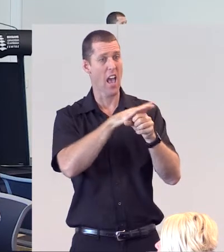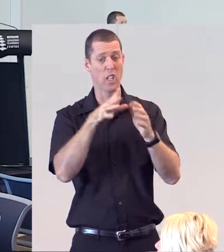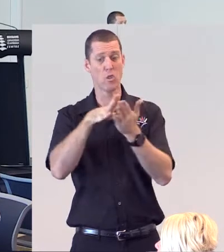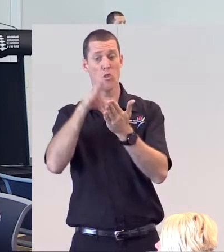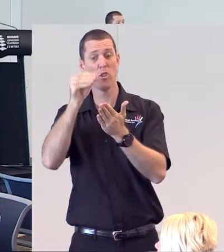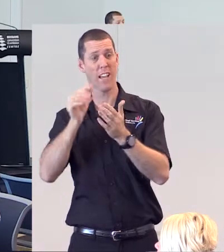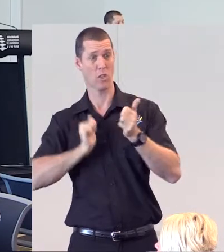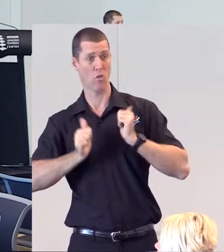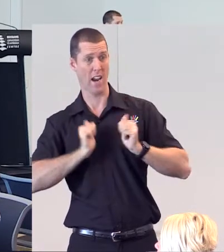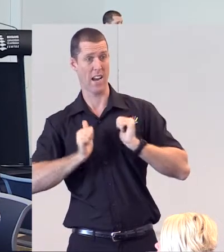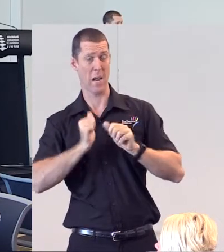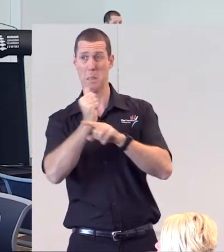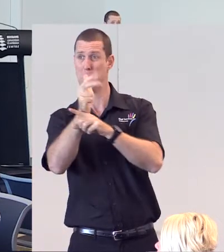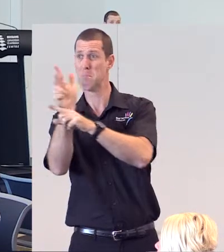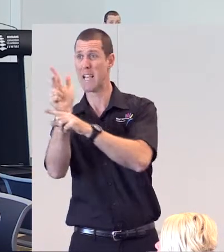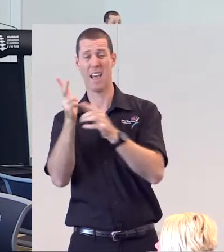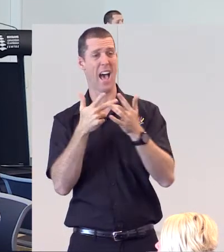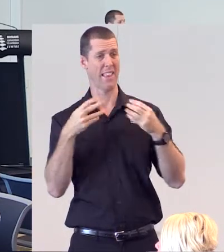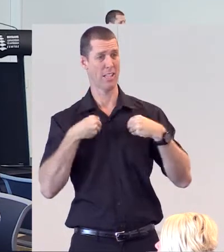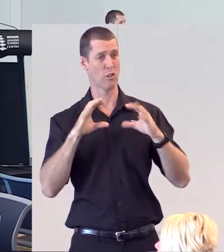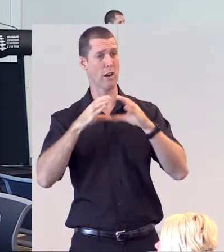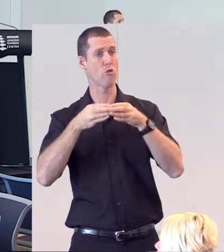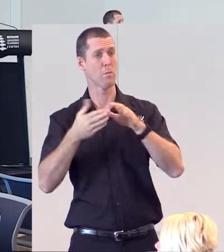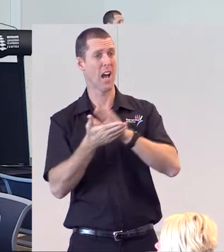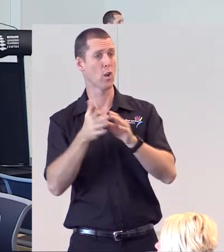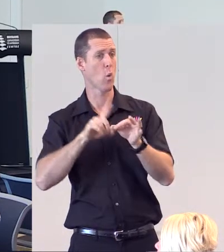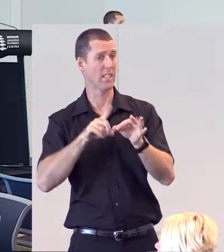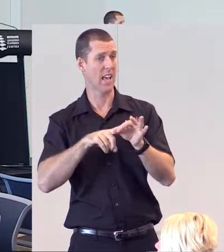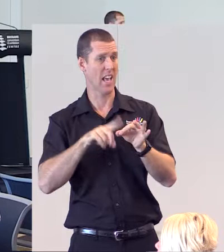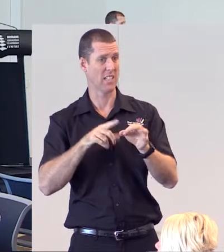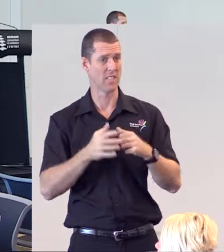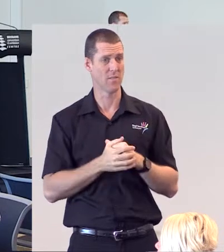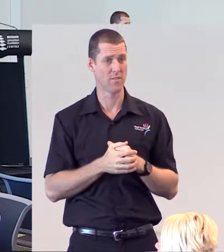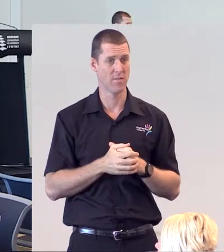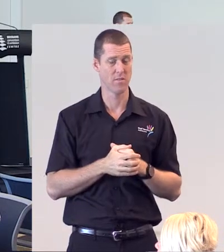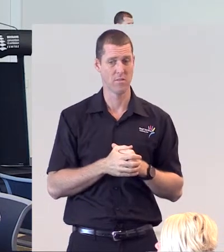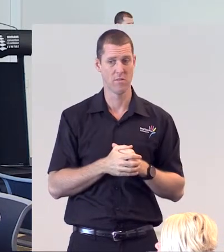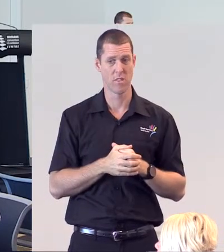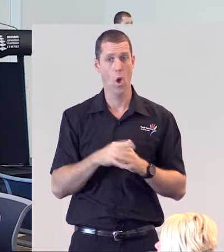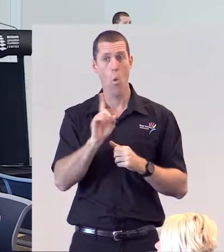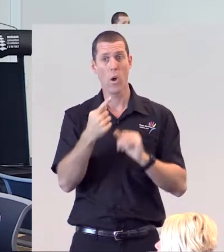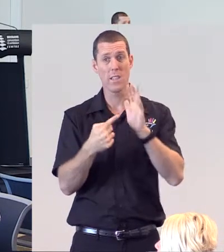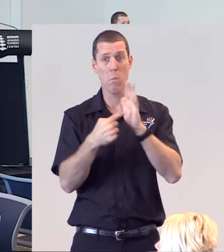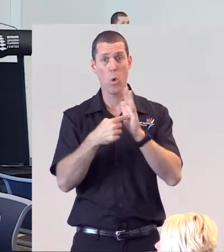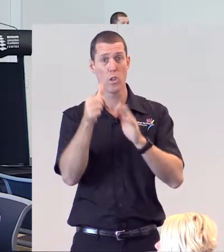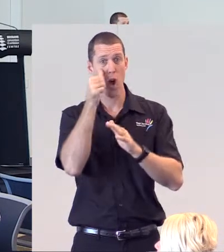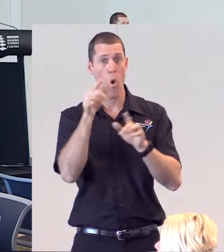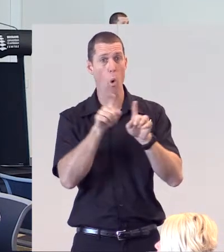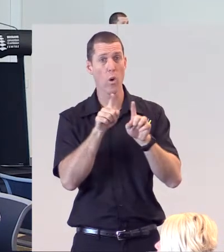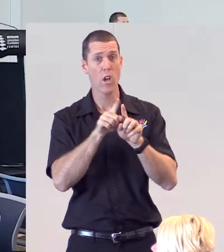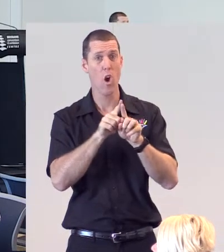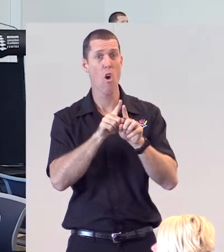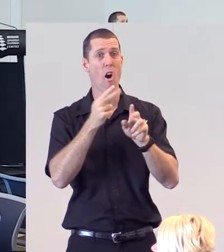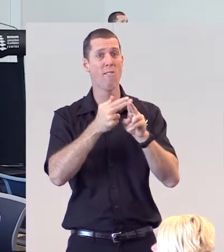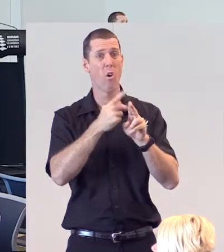in training out of all other industry groups within Queensland. And what's important to note is that over